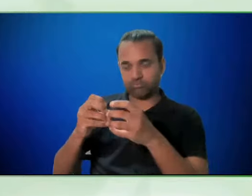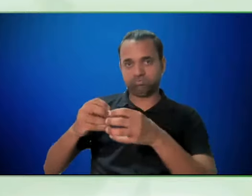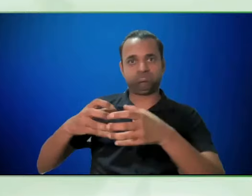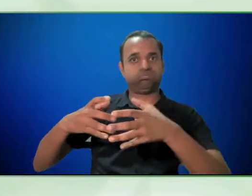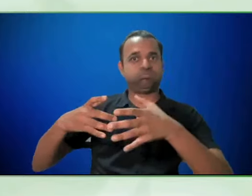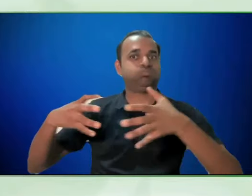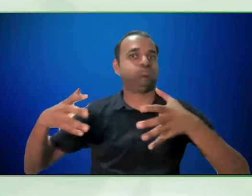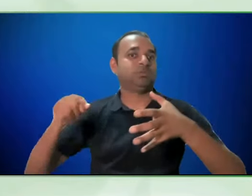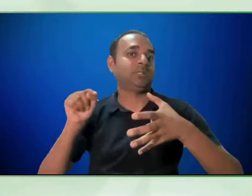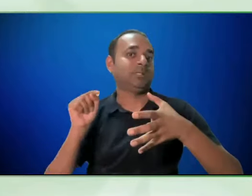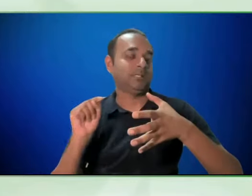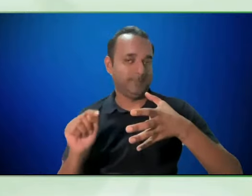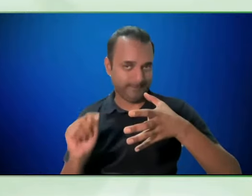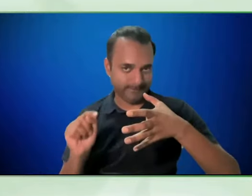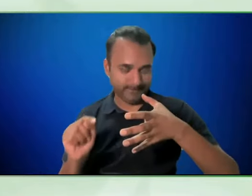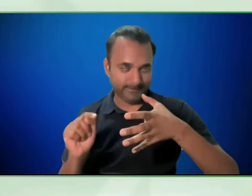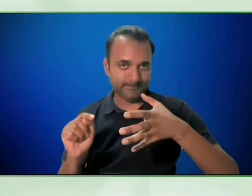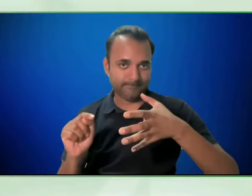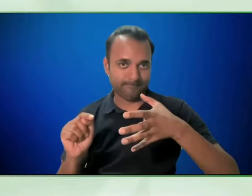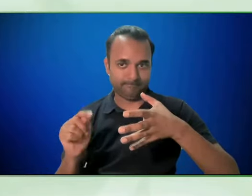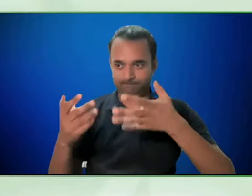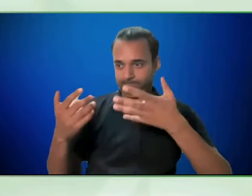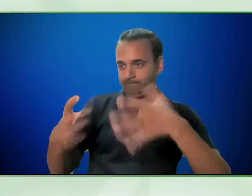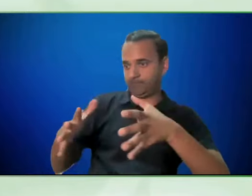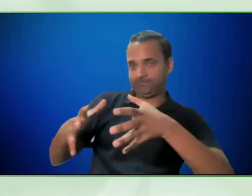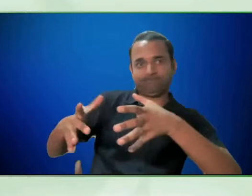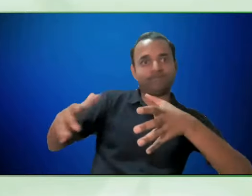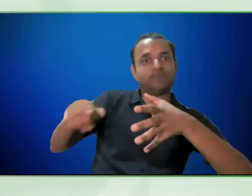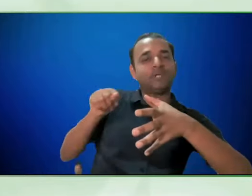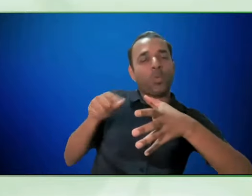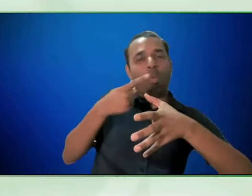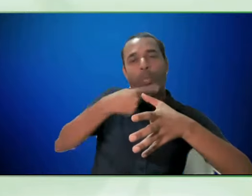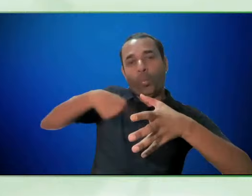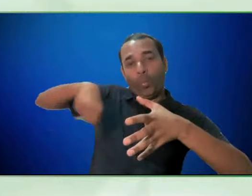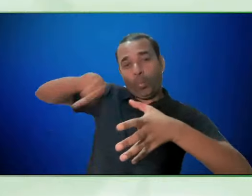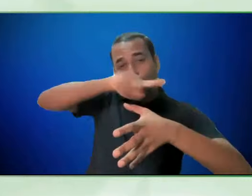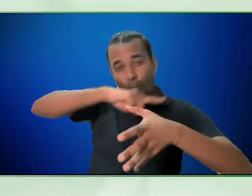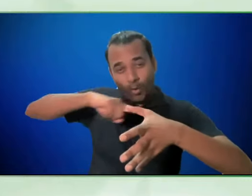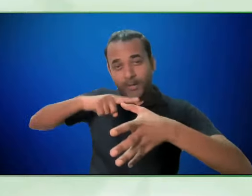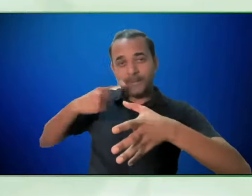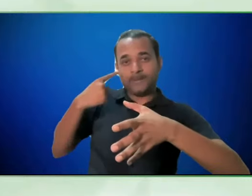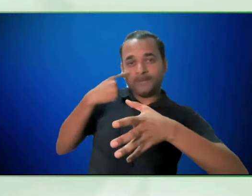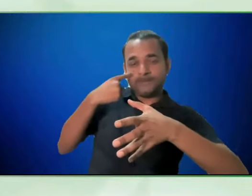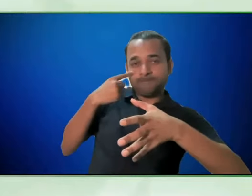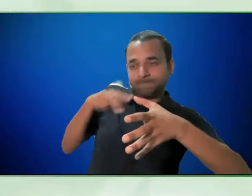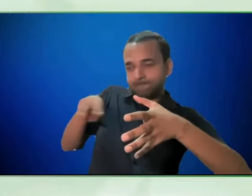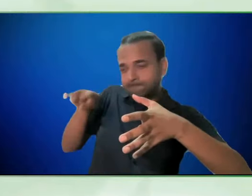And many of them, obviously, we can find